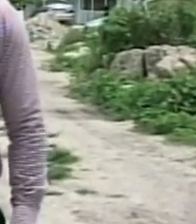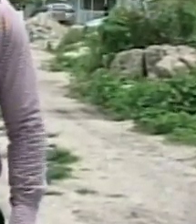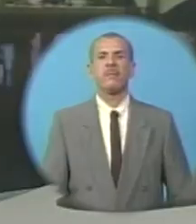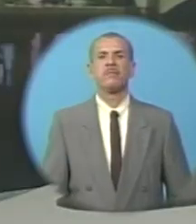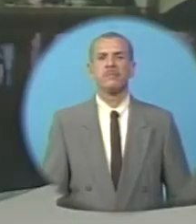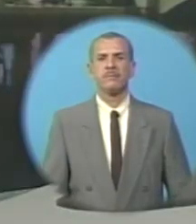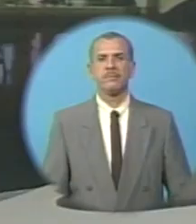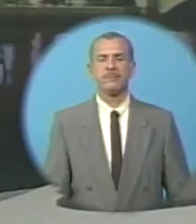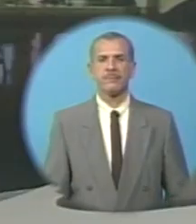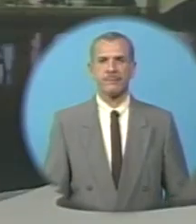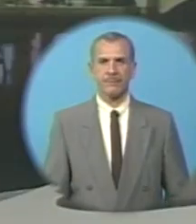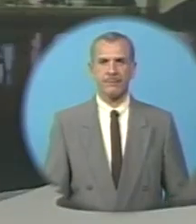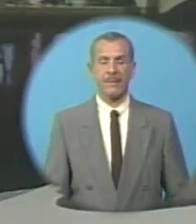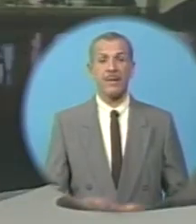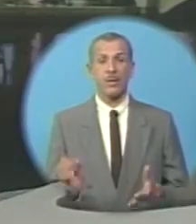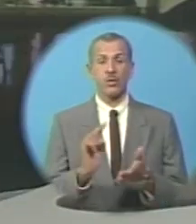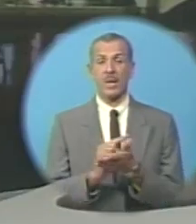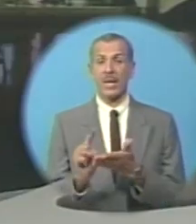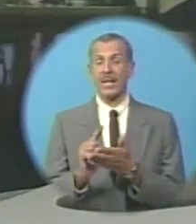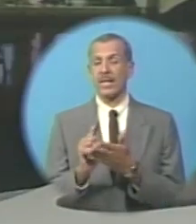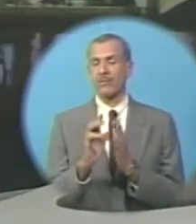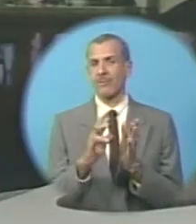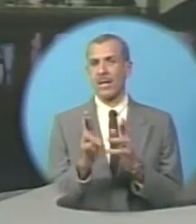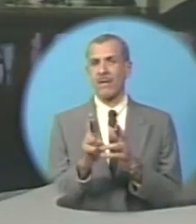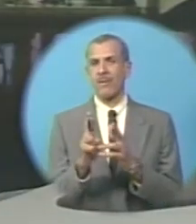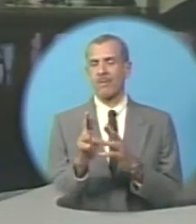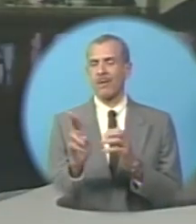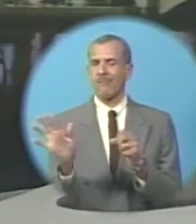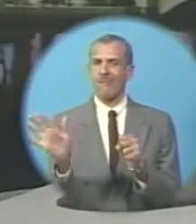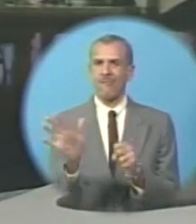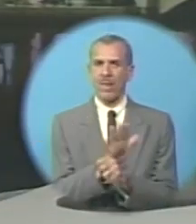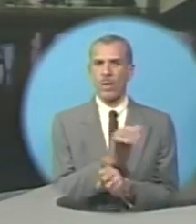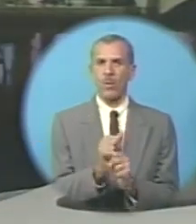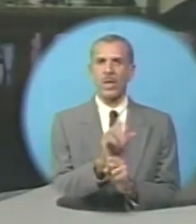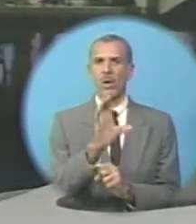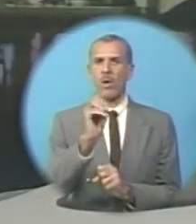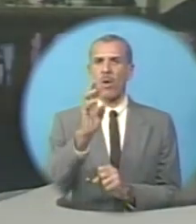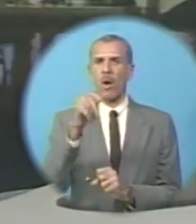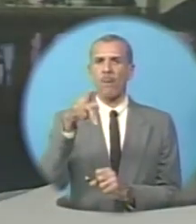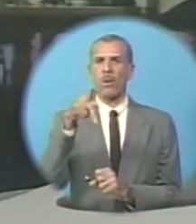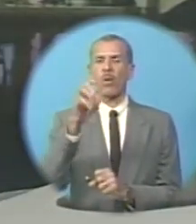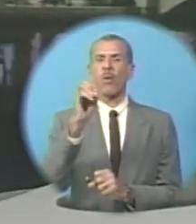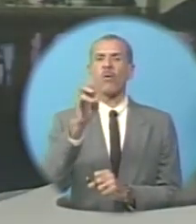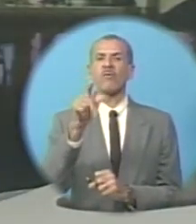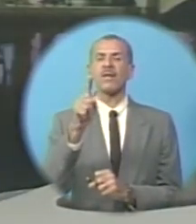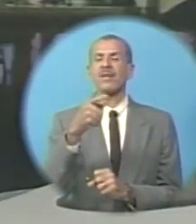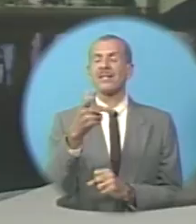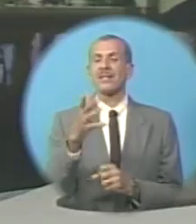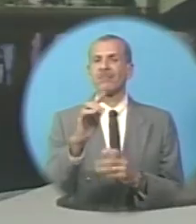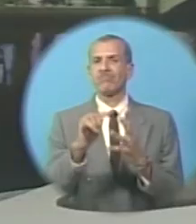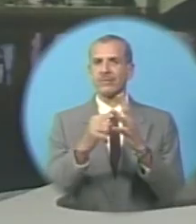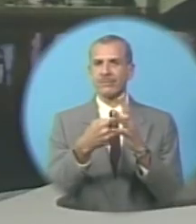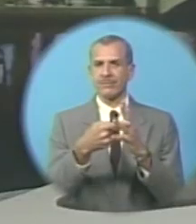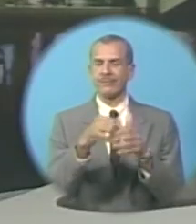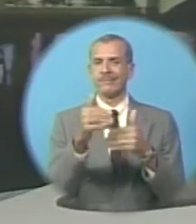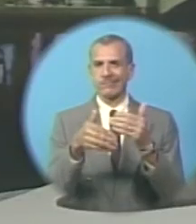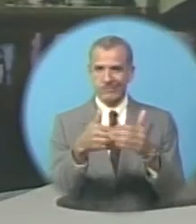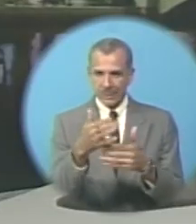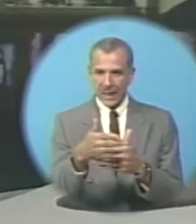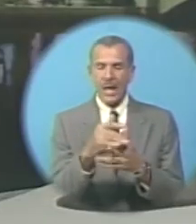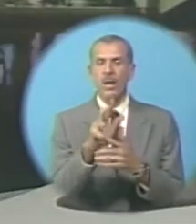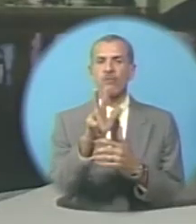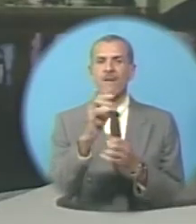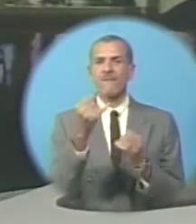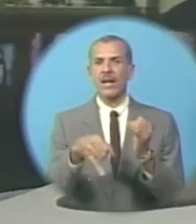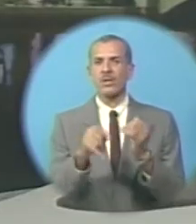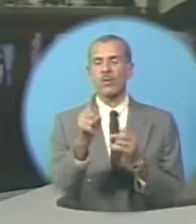News. Well, this weekend is set to be fully packed as several crop-over events are due to get underway. They include 3 finals